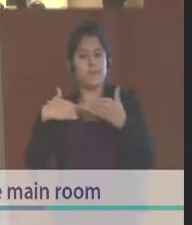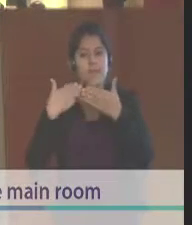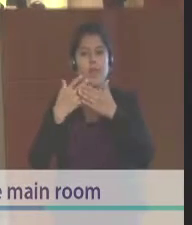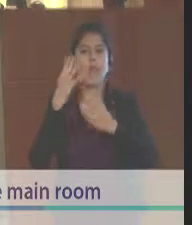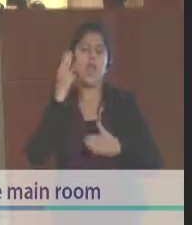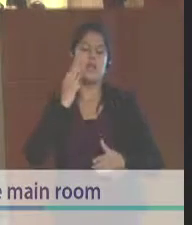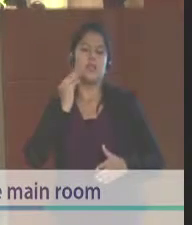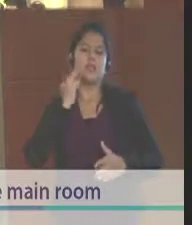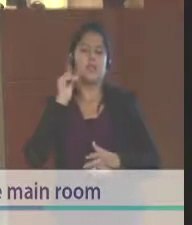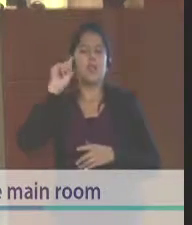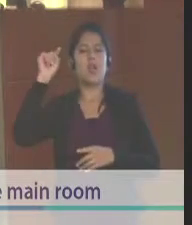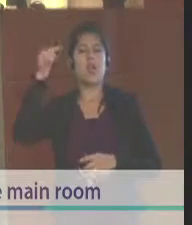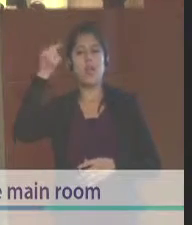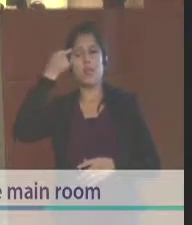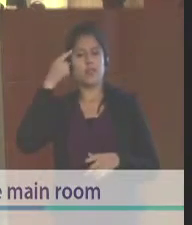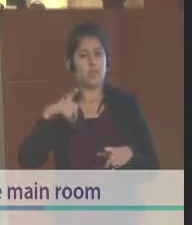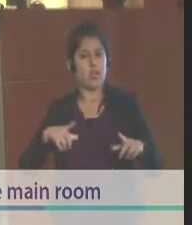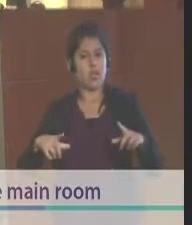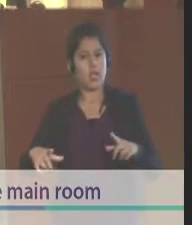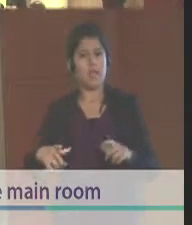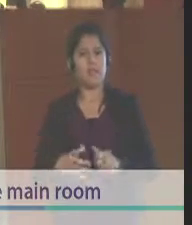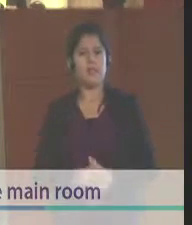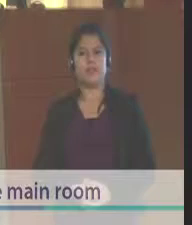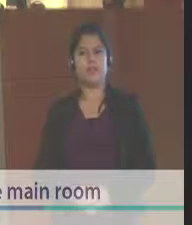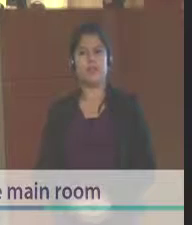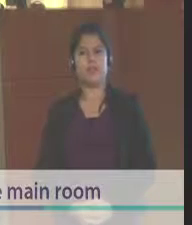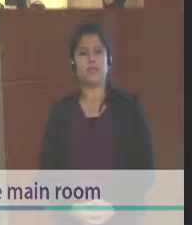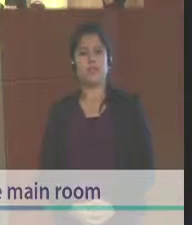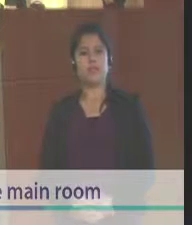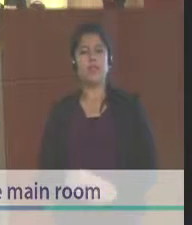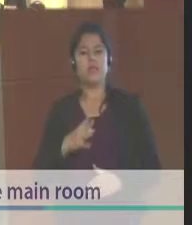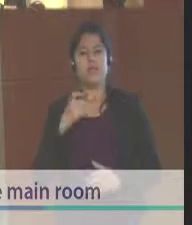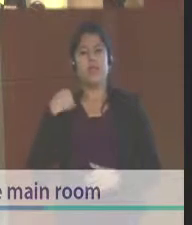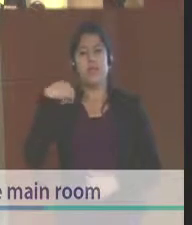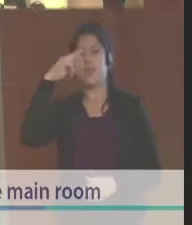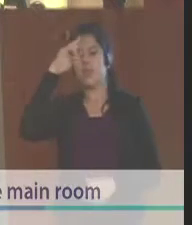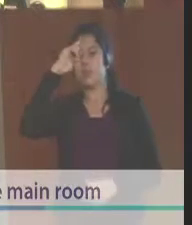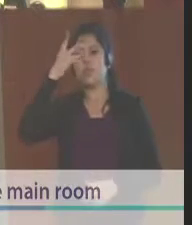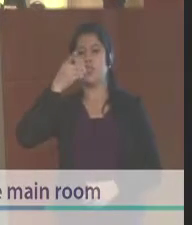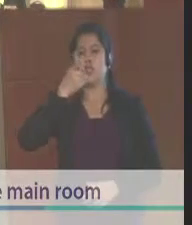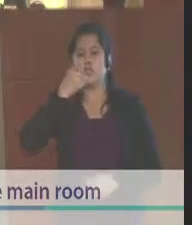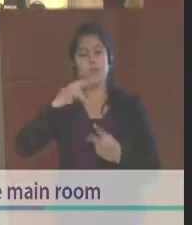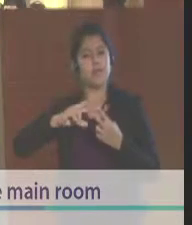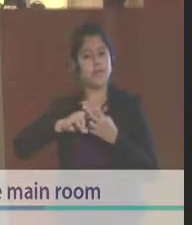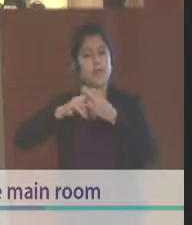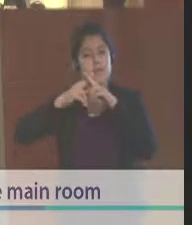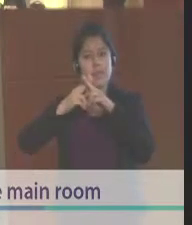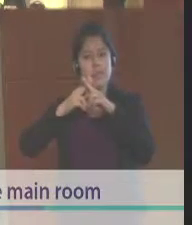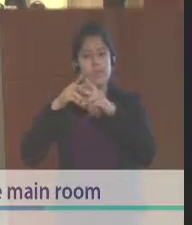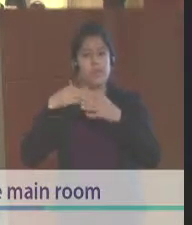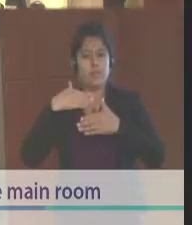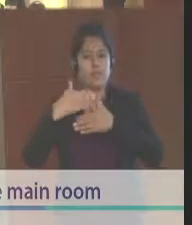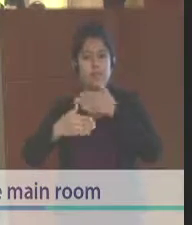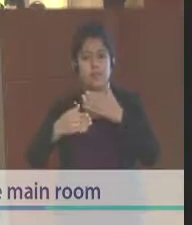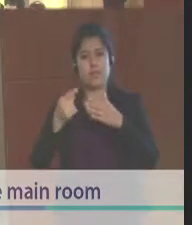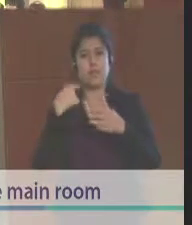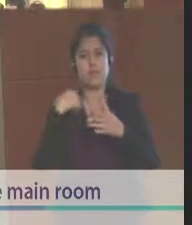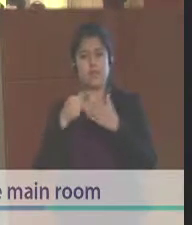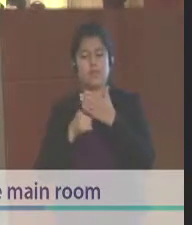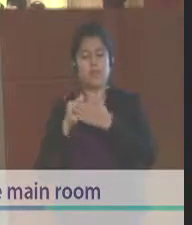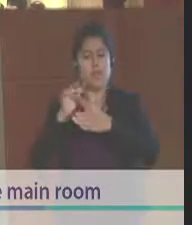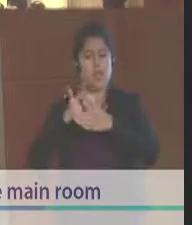risk reduction from the perspective of local governments. In the Dominican Republic, since